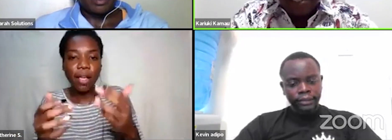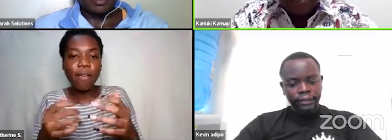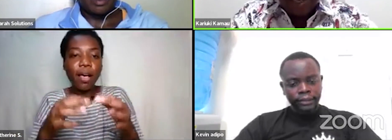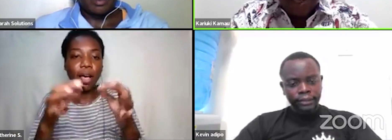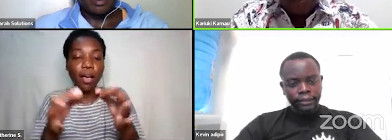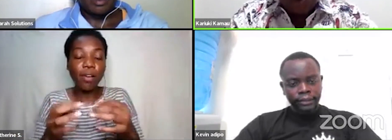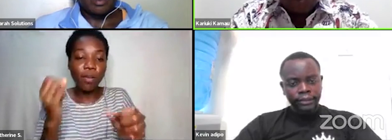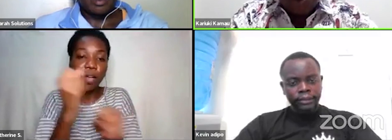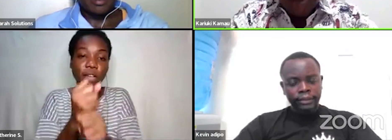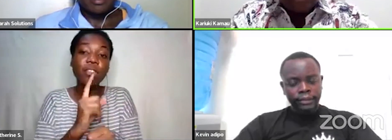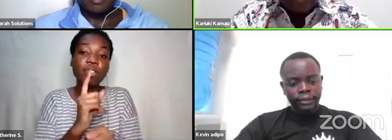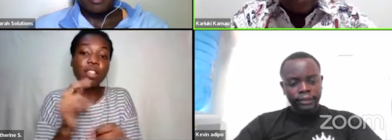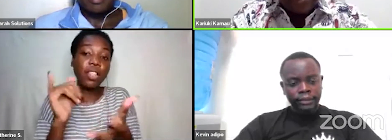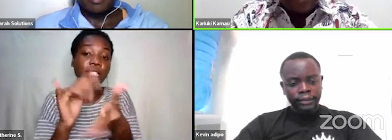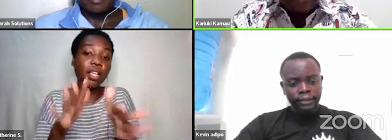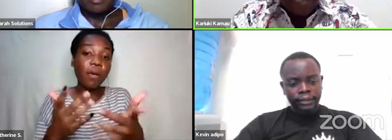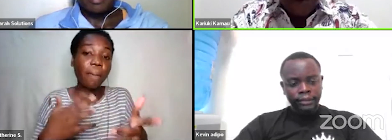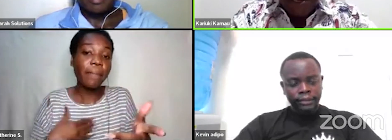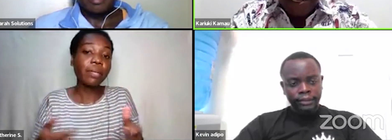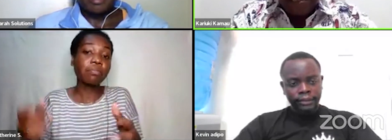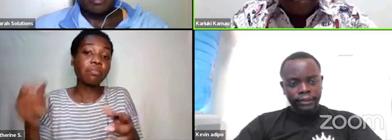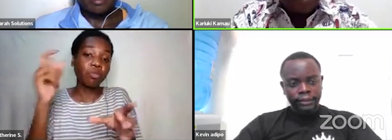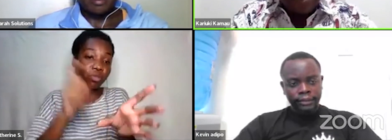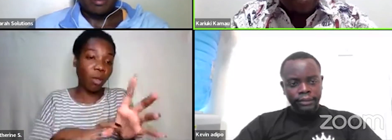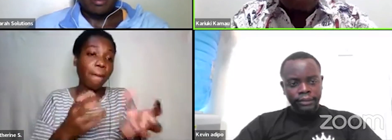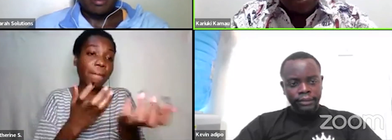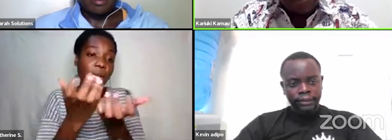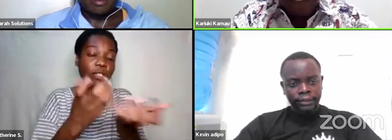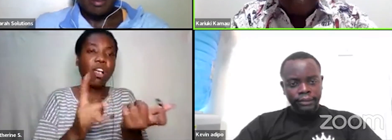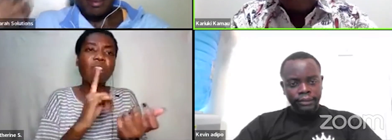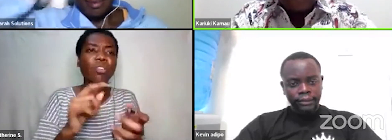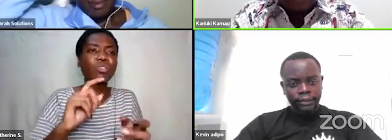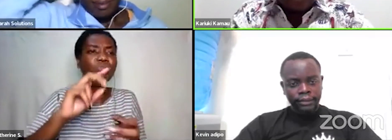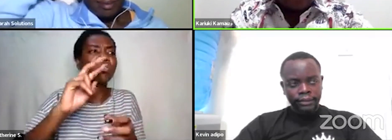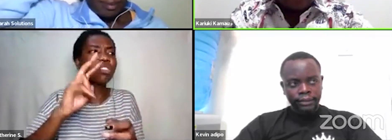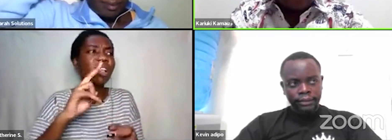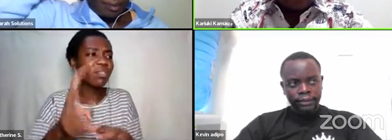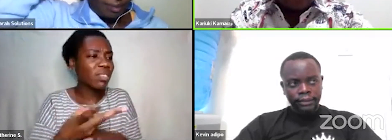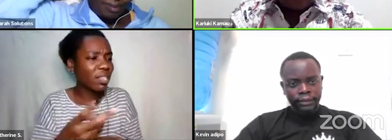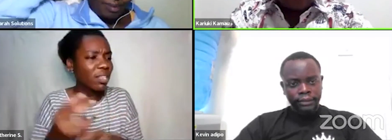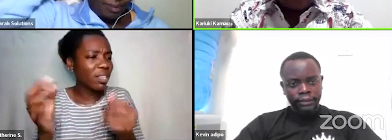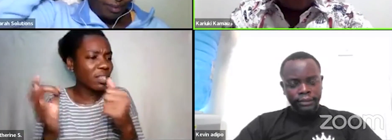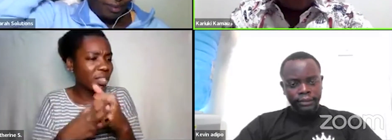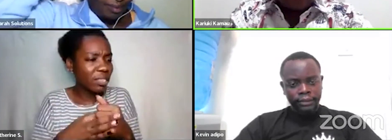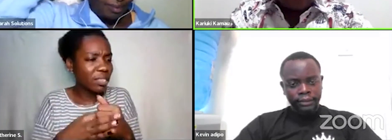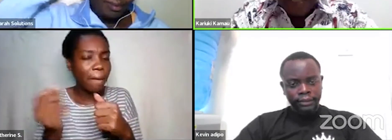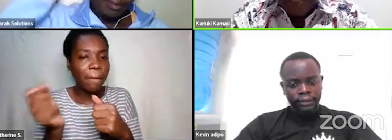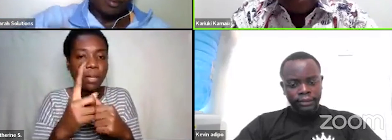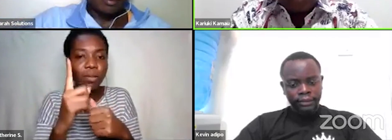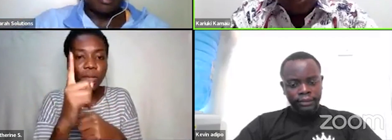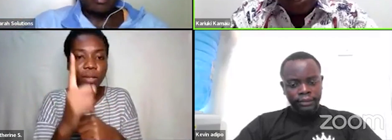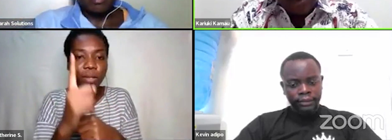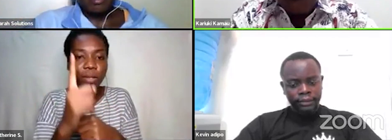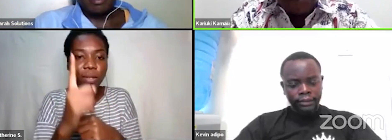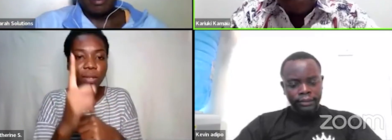in business. So 2008 January, I said, let me venture in this industry. And that's when I opened